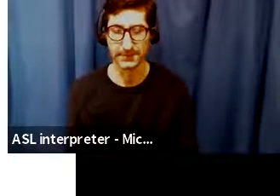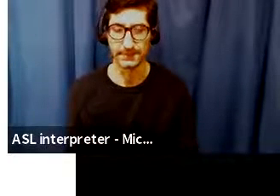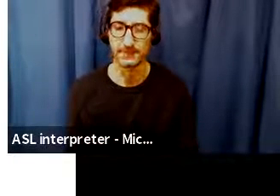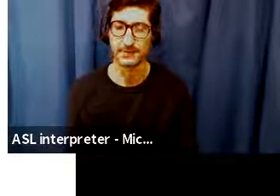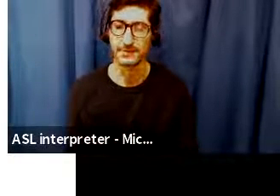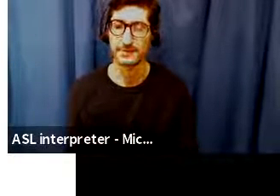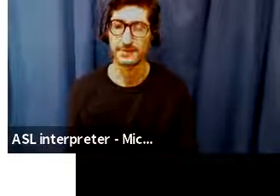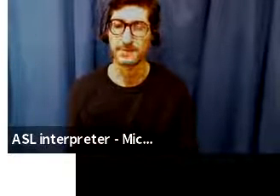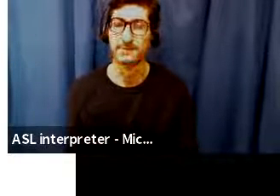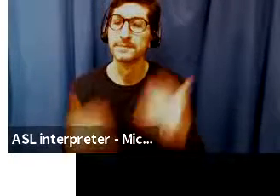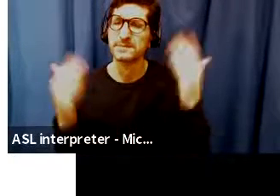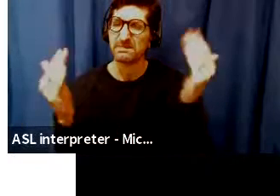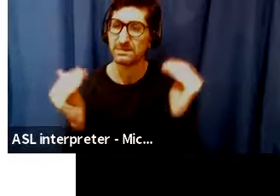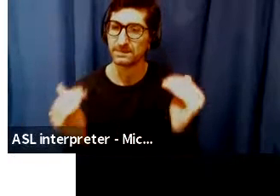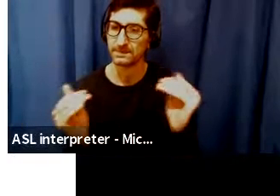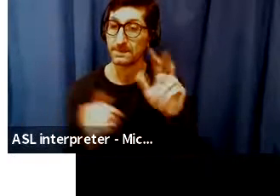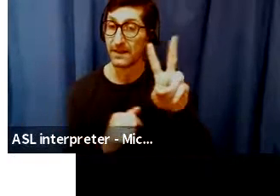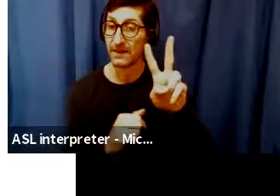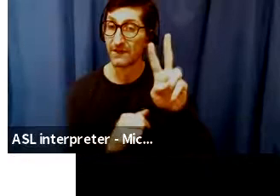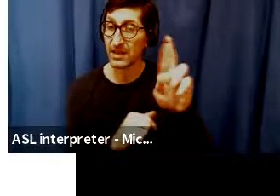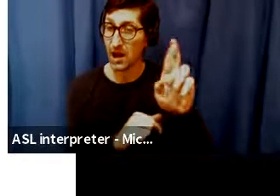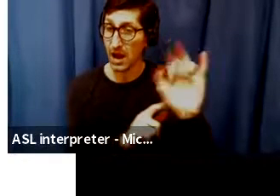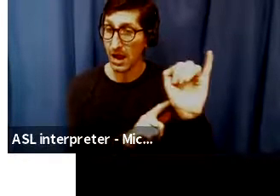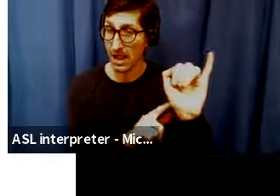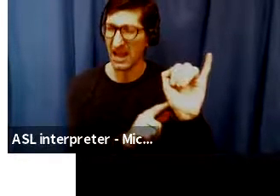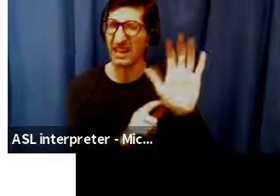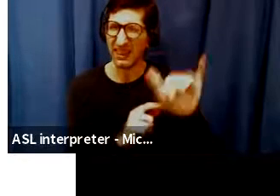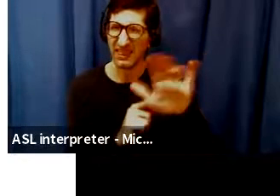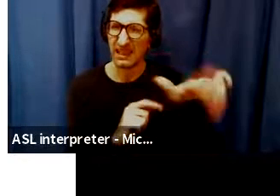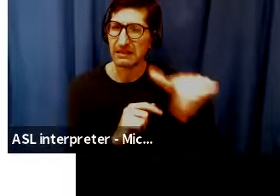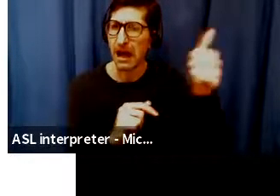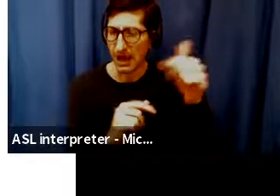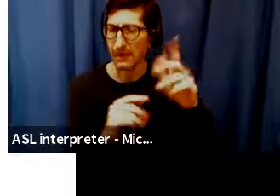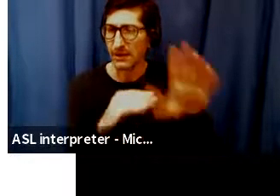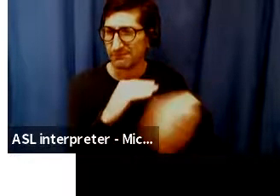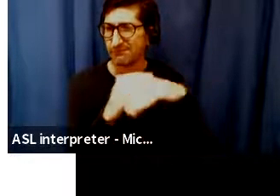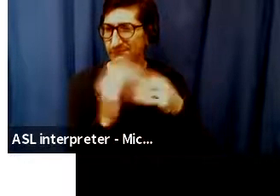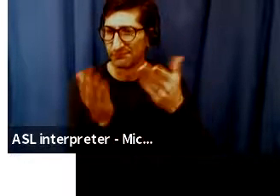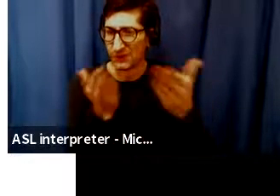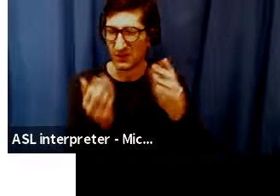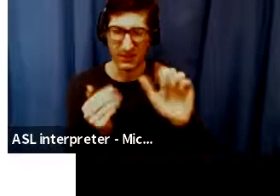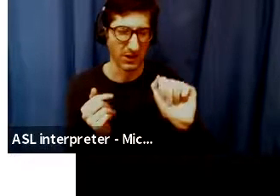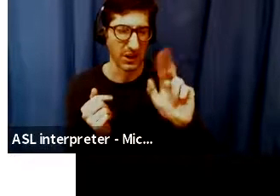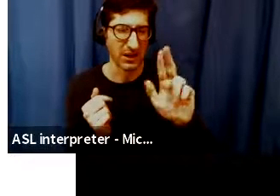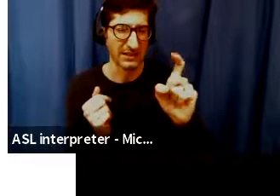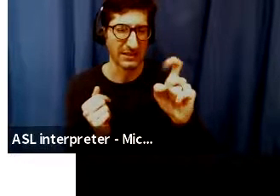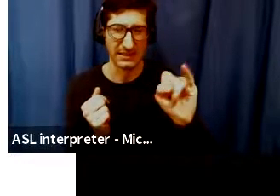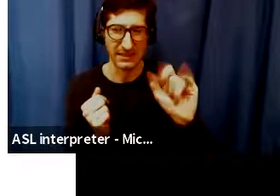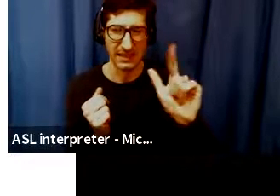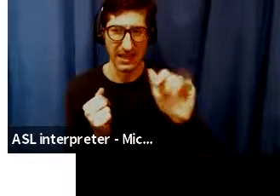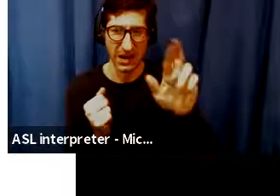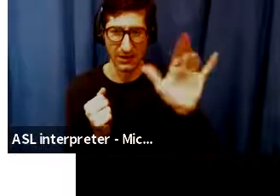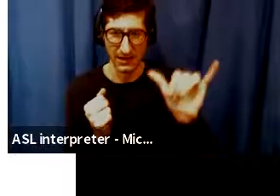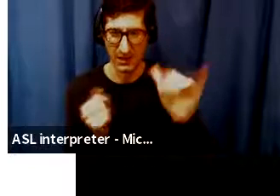Video remote interpreting is another auxiliary aid or service that allows someone to access